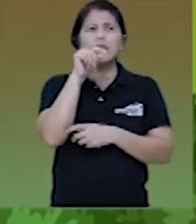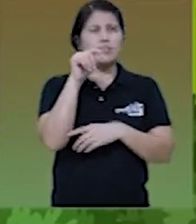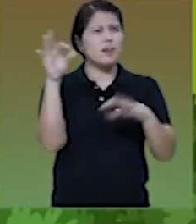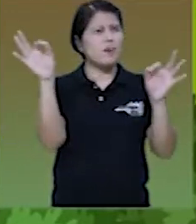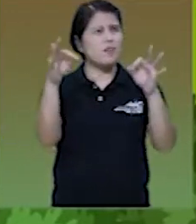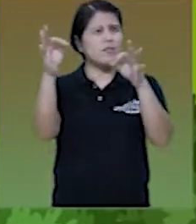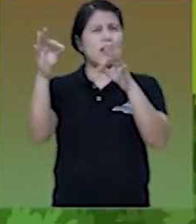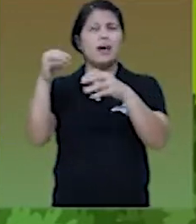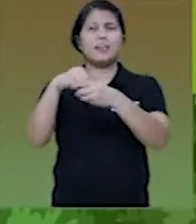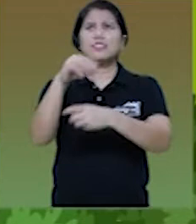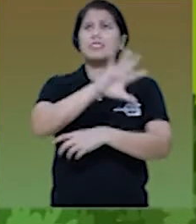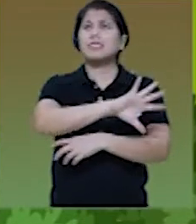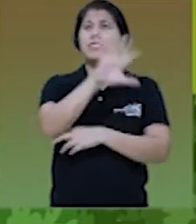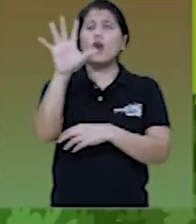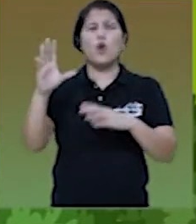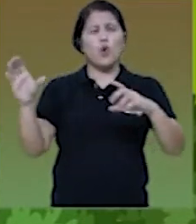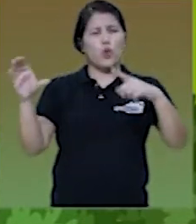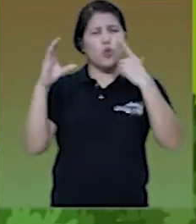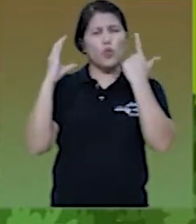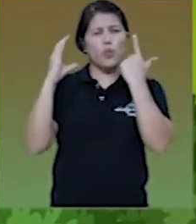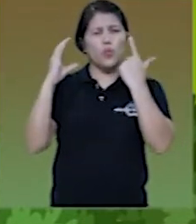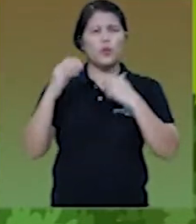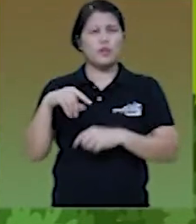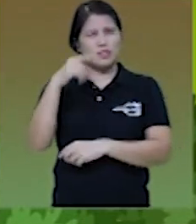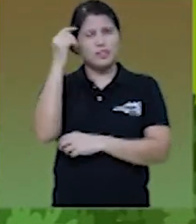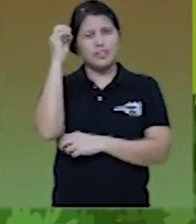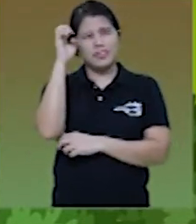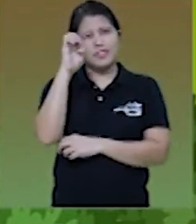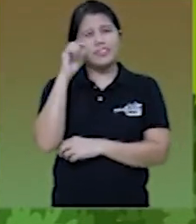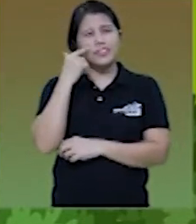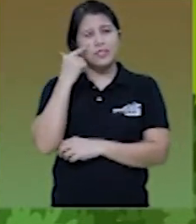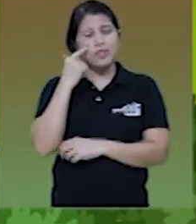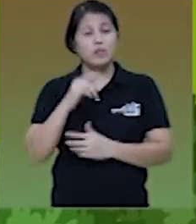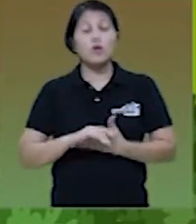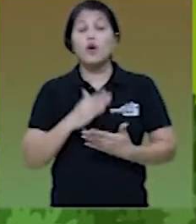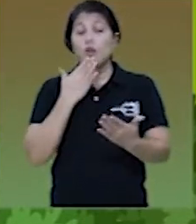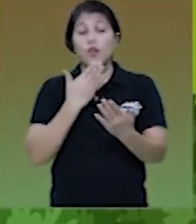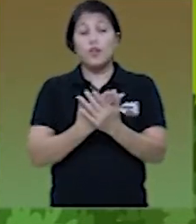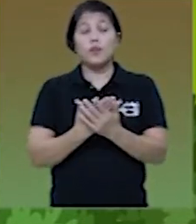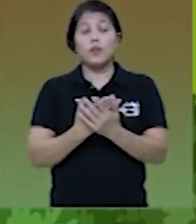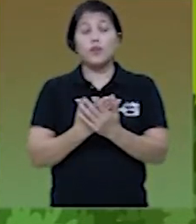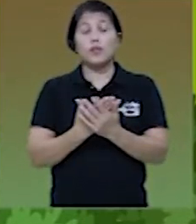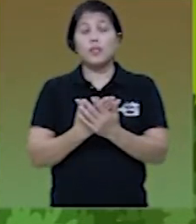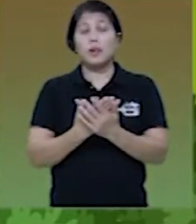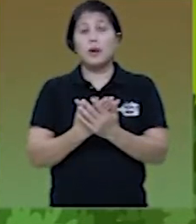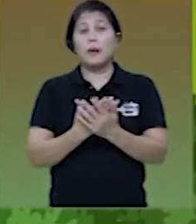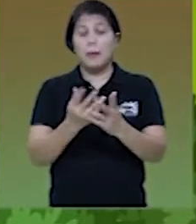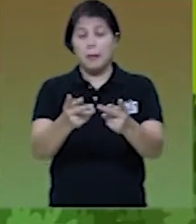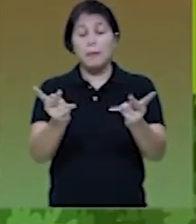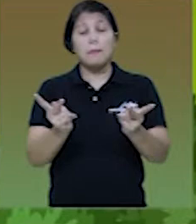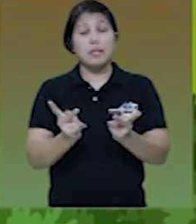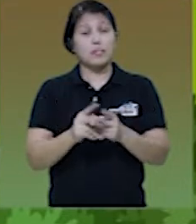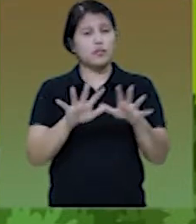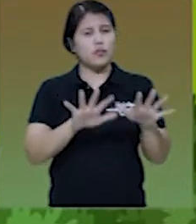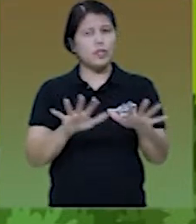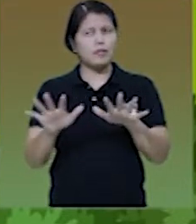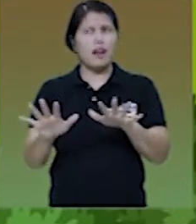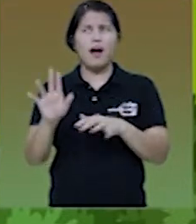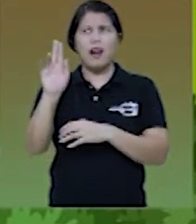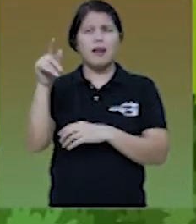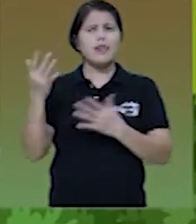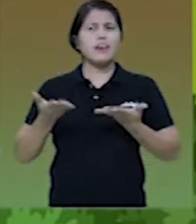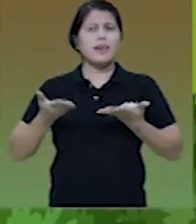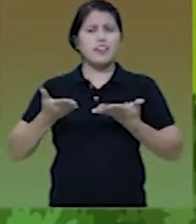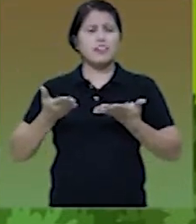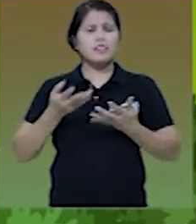sky. And it's so cool, Gina. This is a good place to relax. From up here, you will